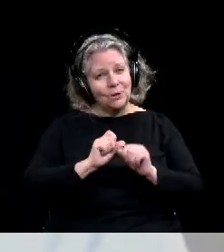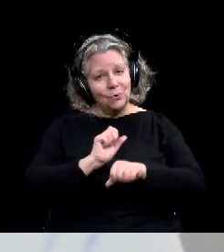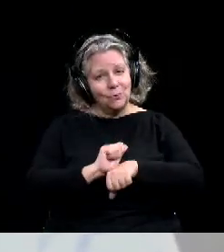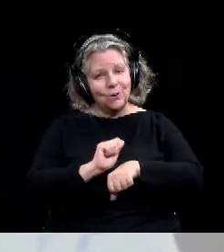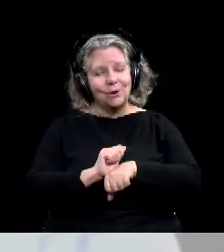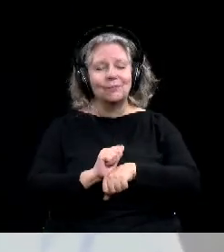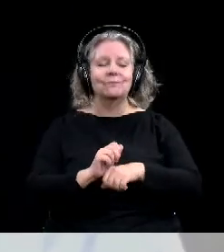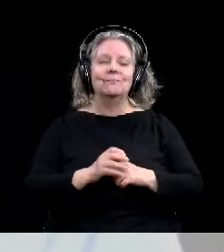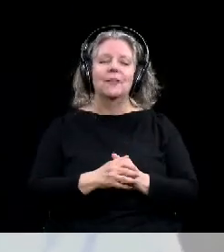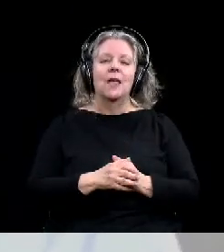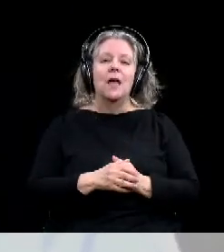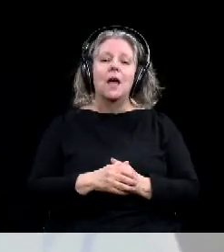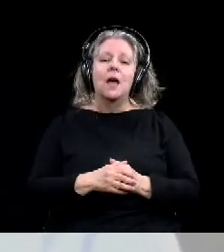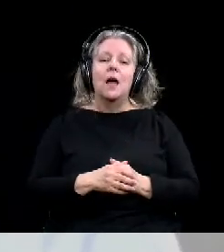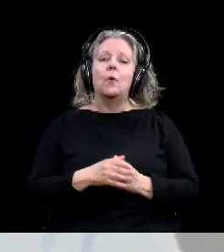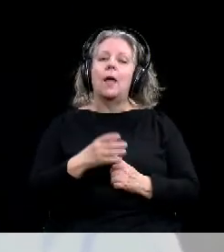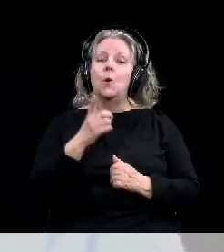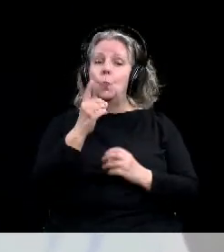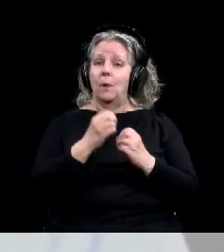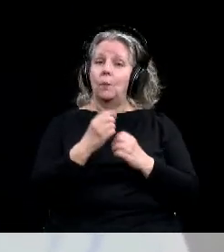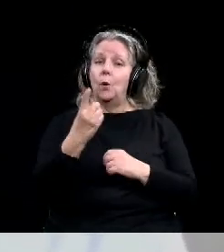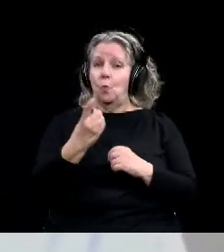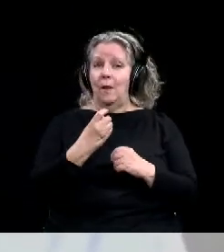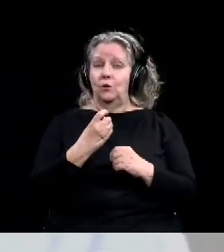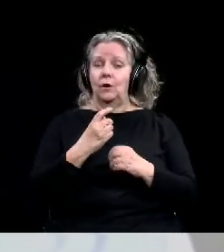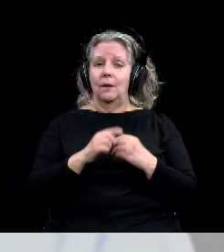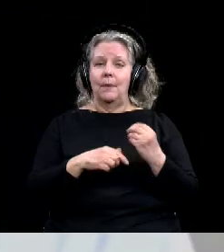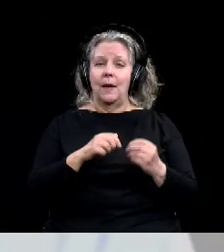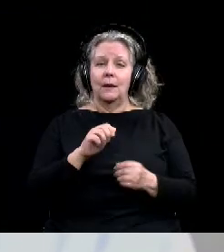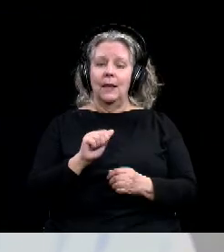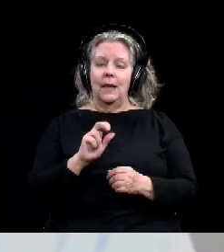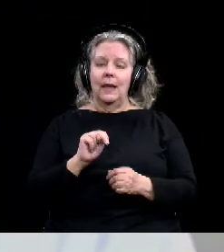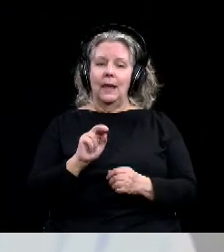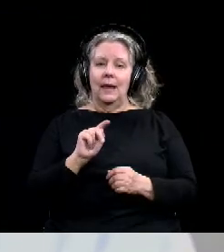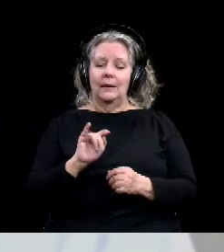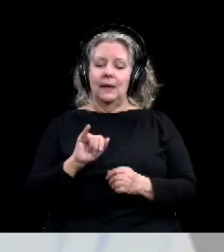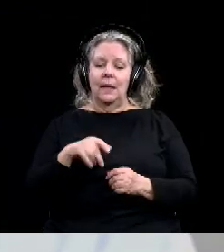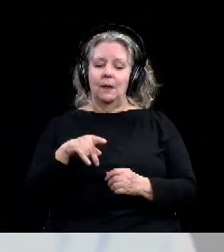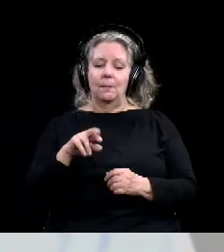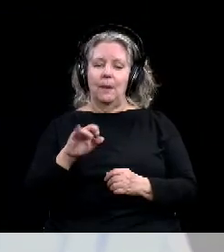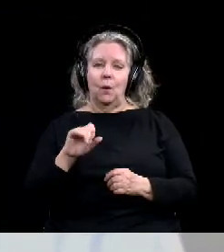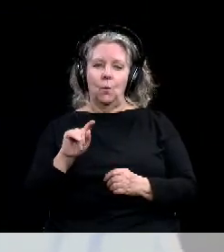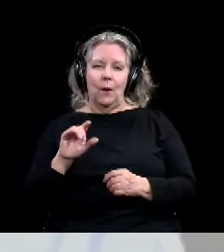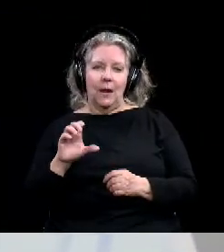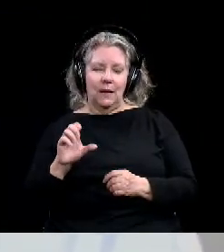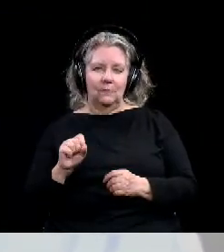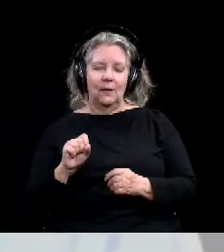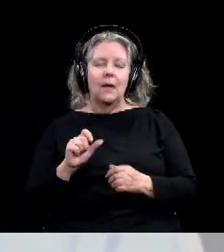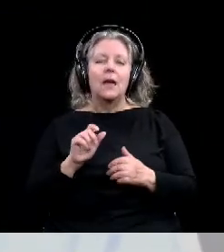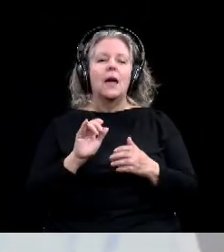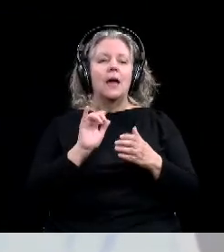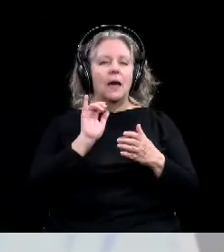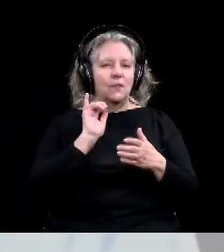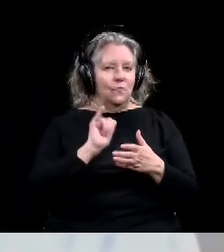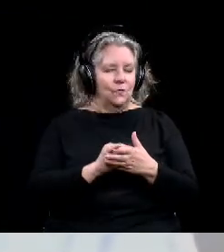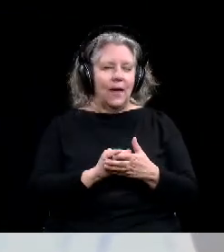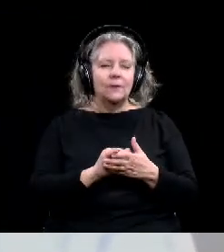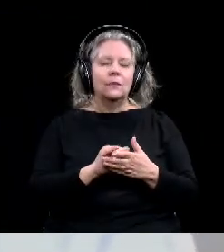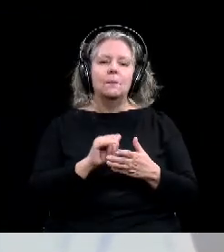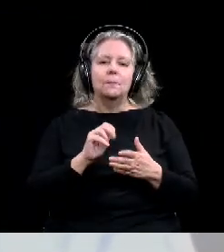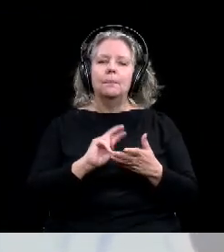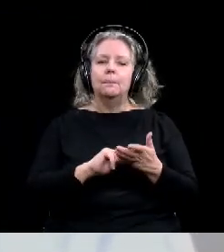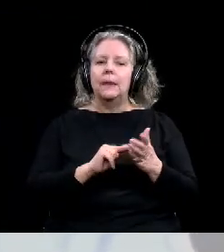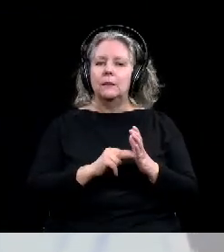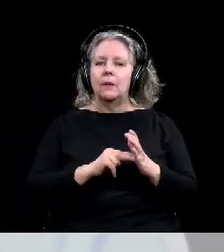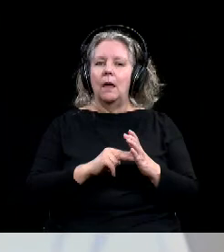antipyretics. They're medicines that are Tylenol or acetaminophen, ibuprofen, and